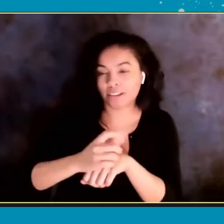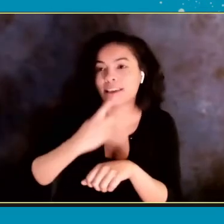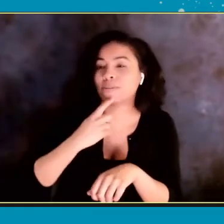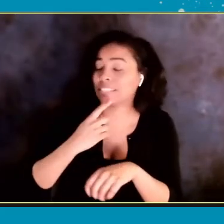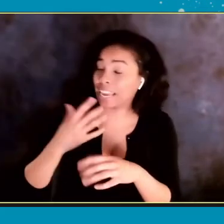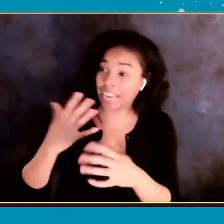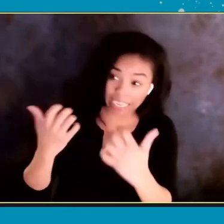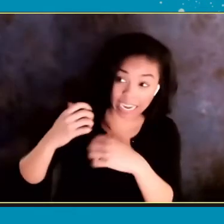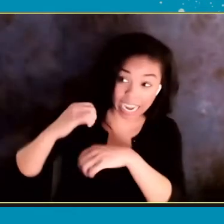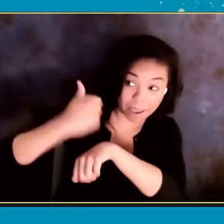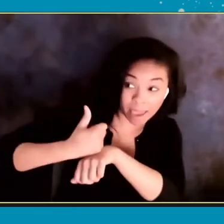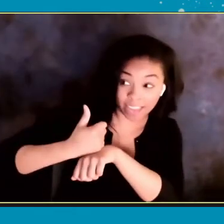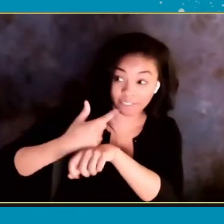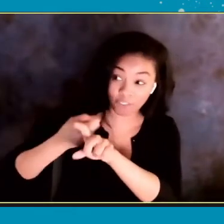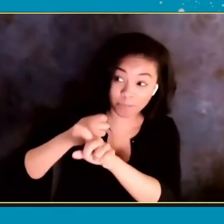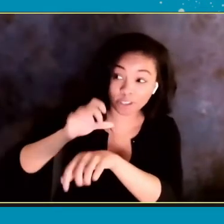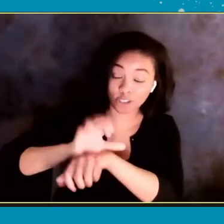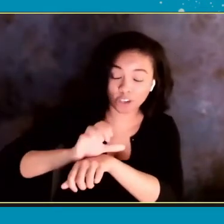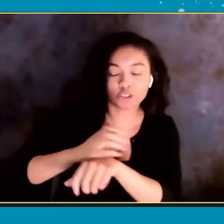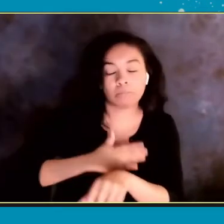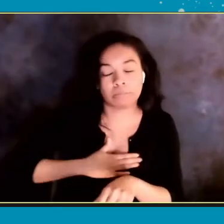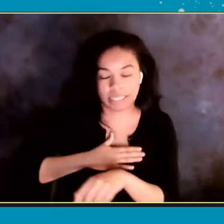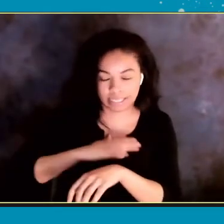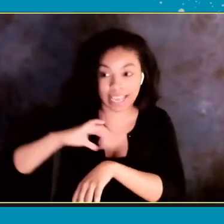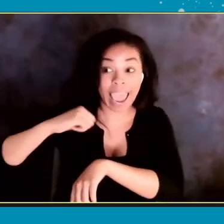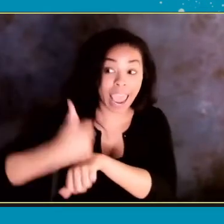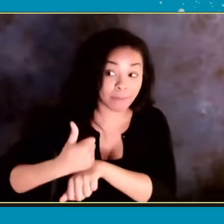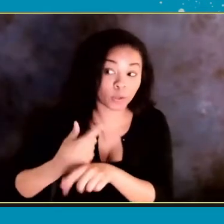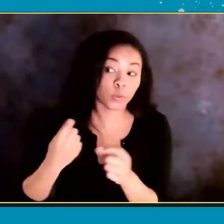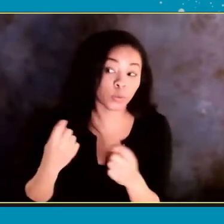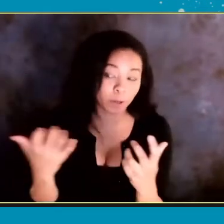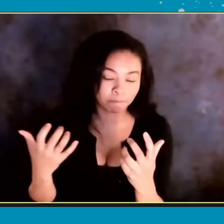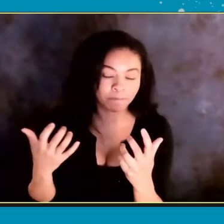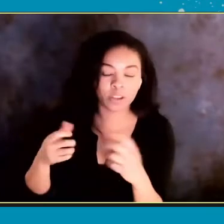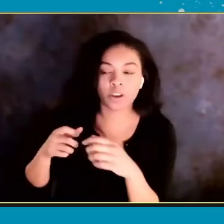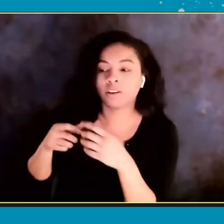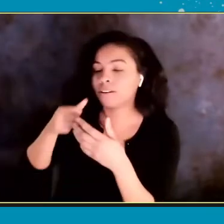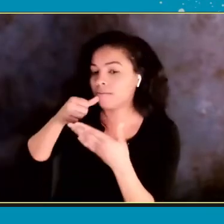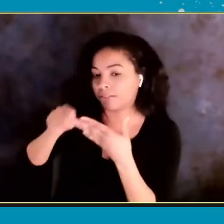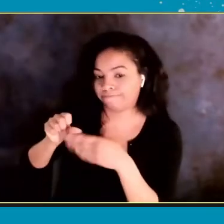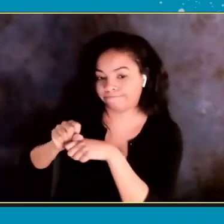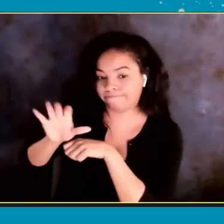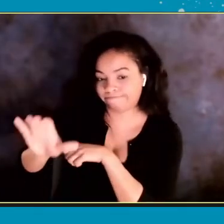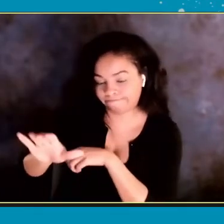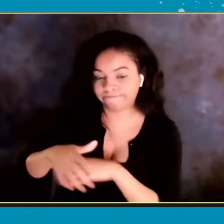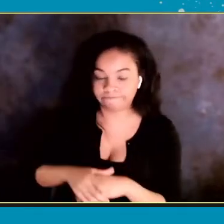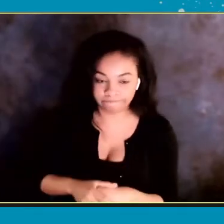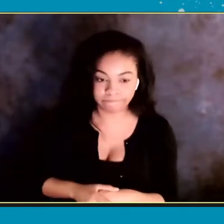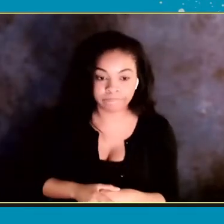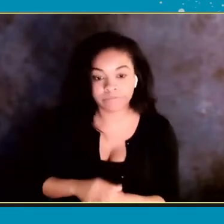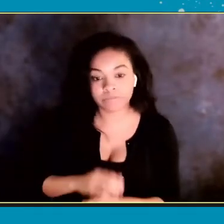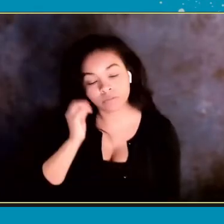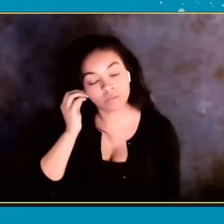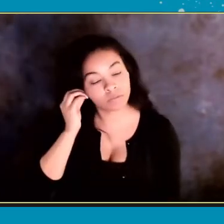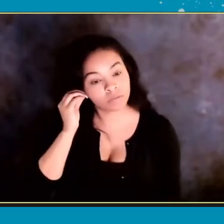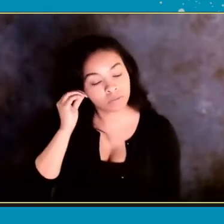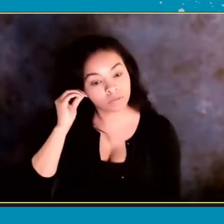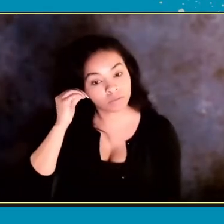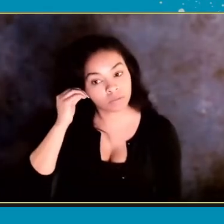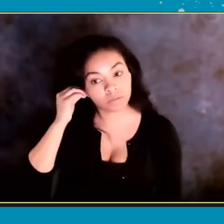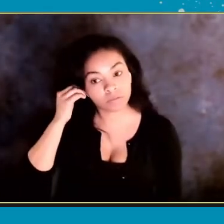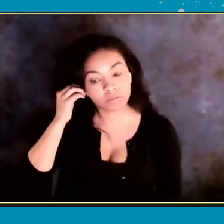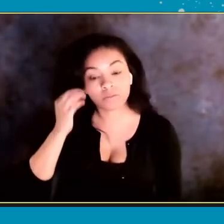amen by writing a letter to your senator and using the link on your screen. So next